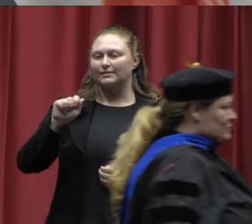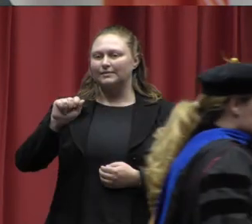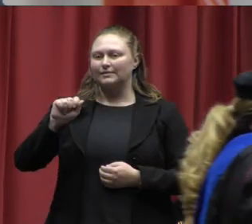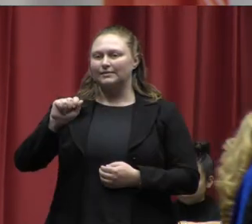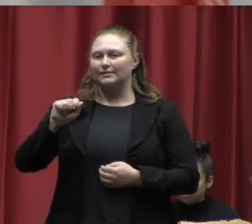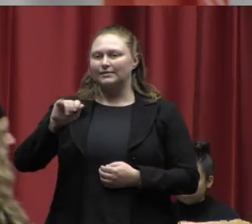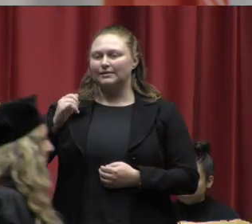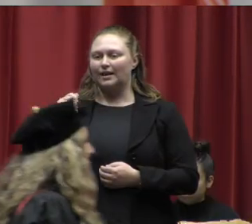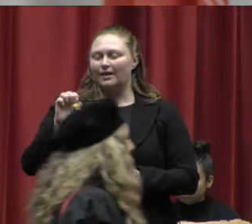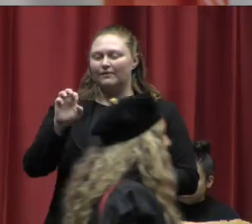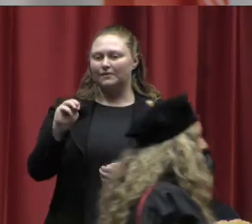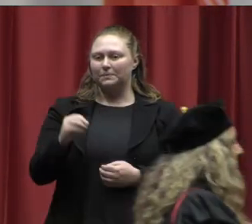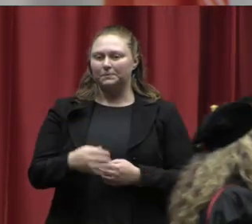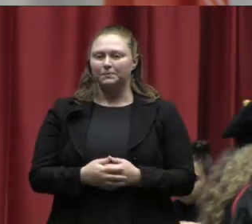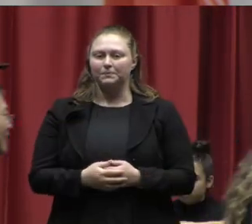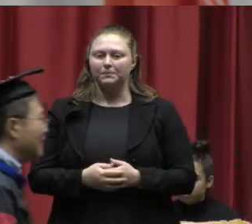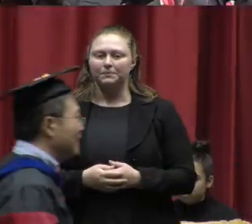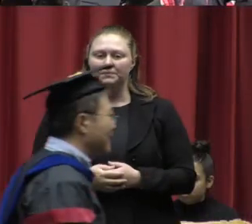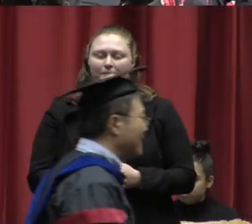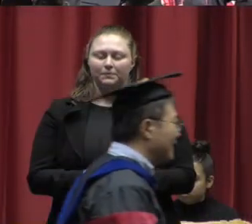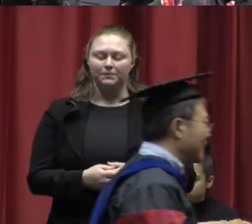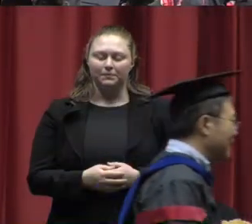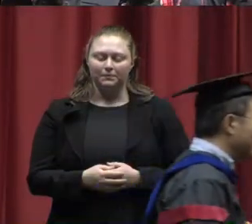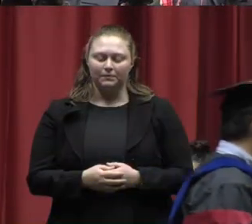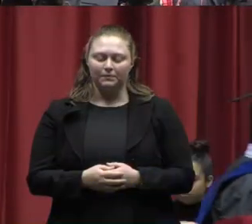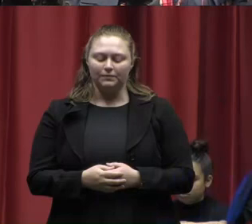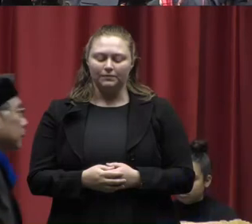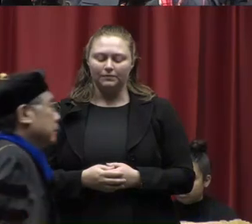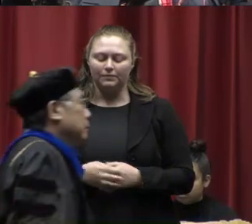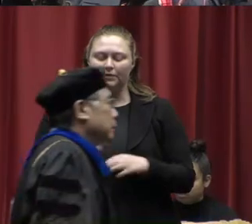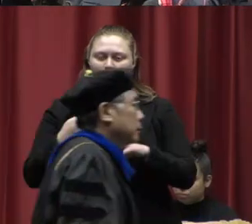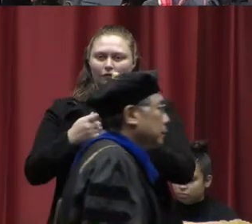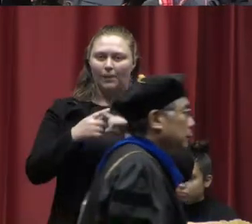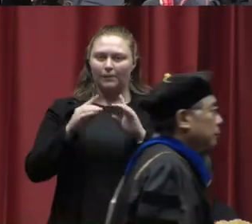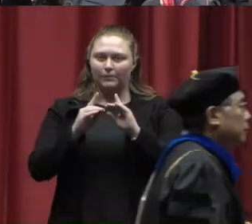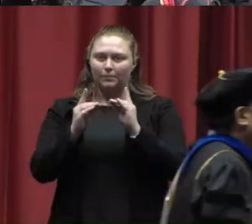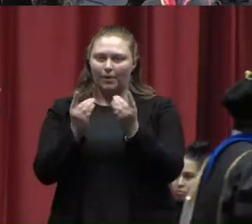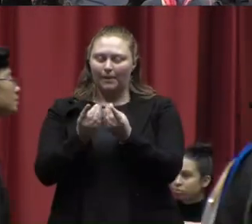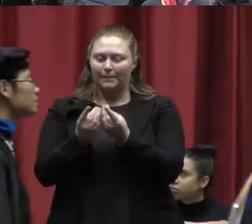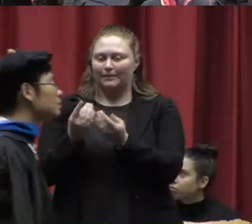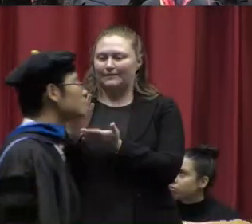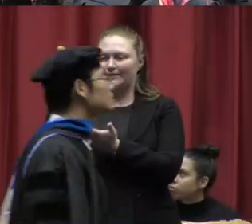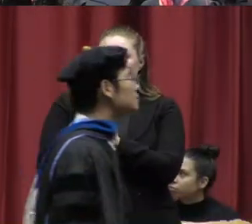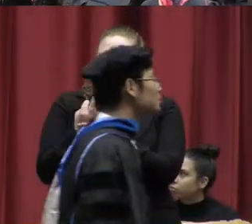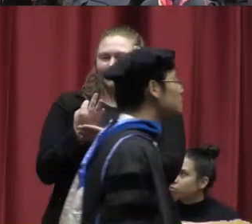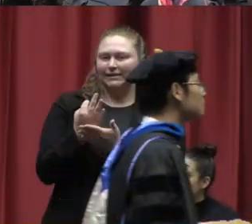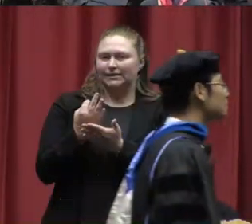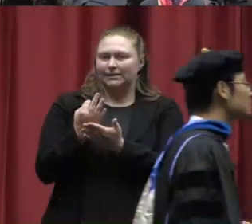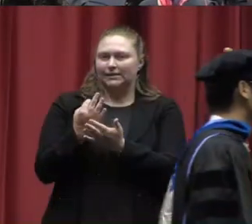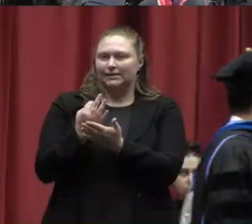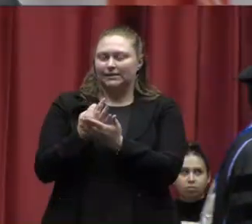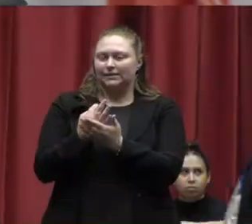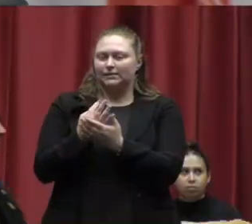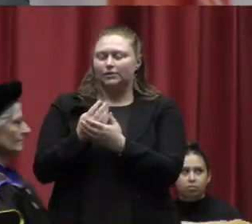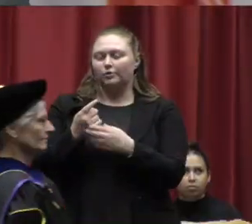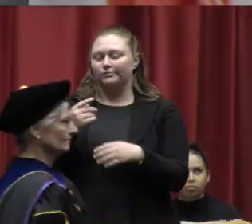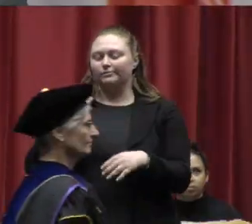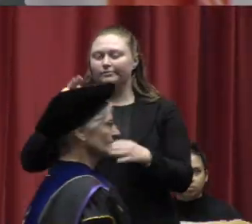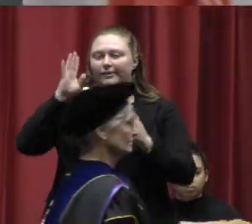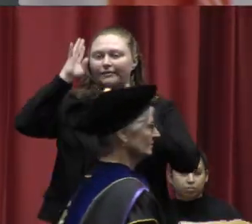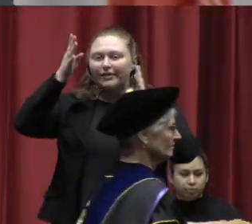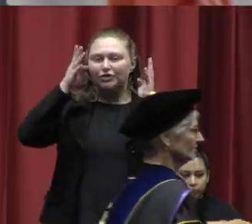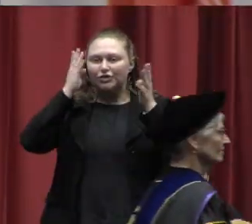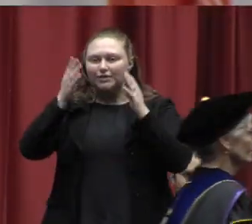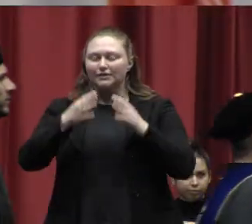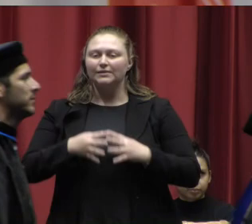and Ling Zhou. From the Department of Finance and Innovation, Raj